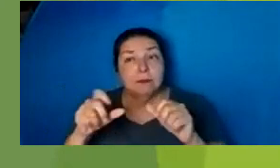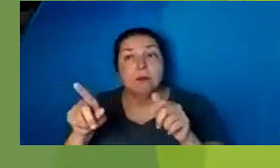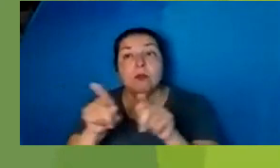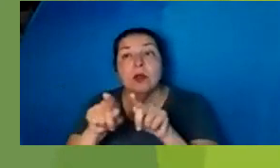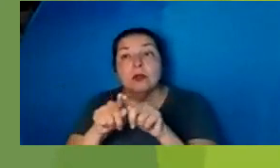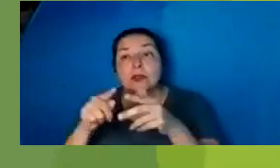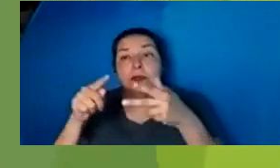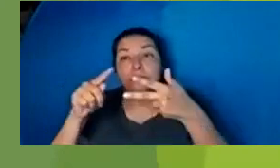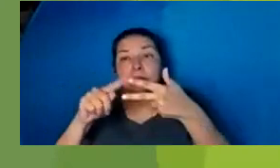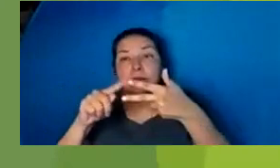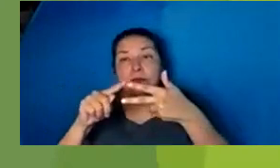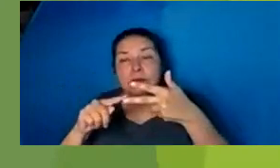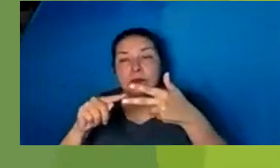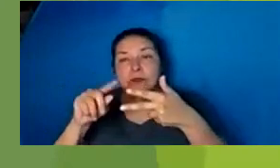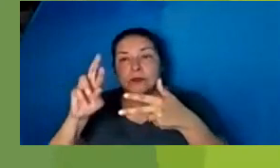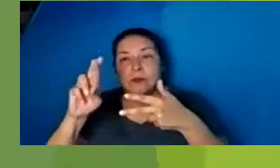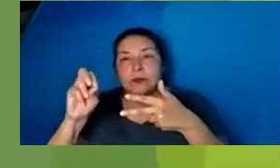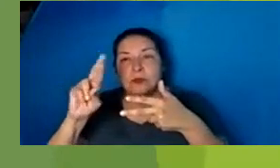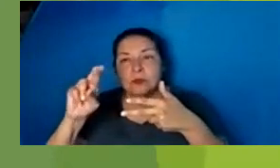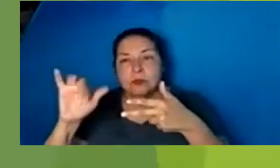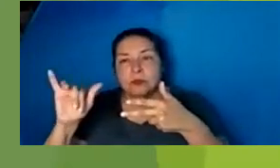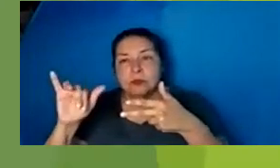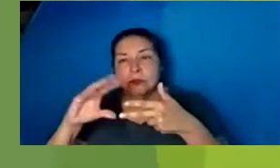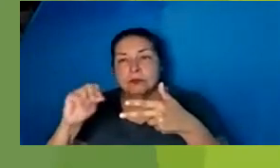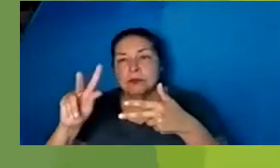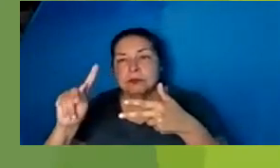Seldon and Katja Richardson, who provide our music.